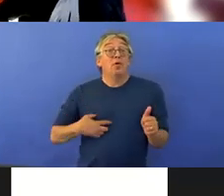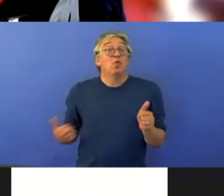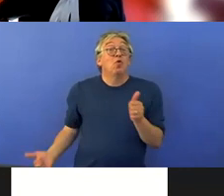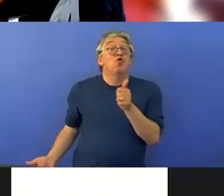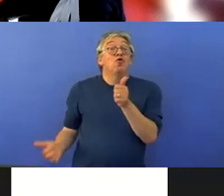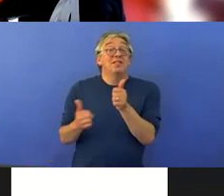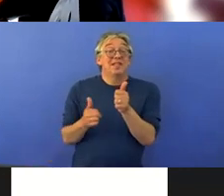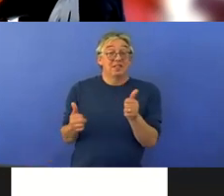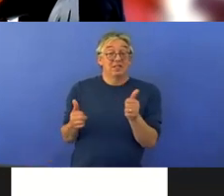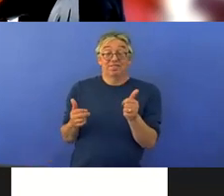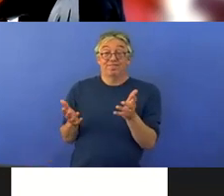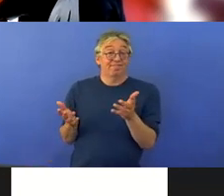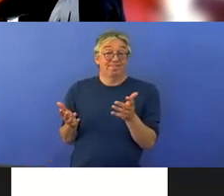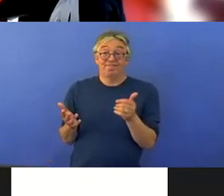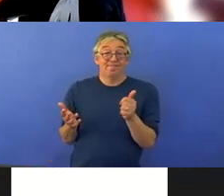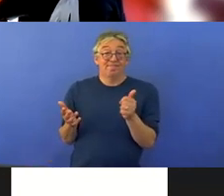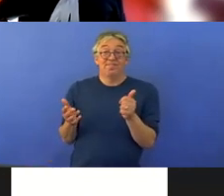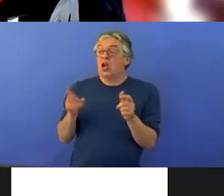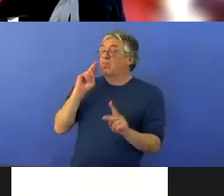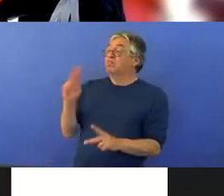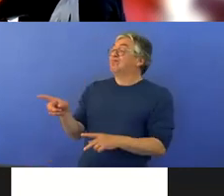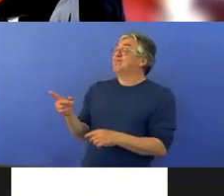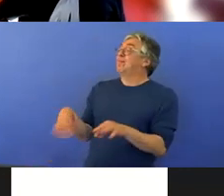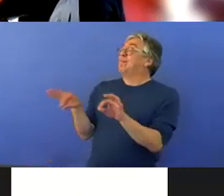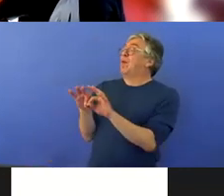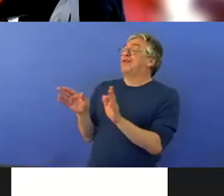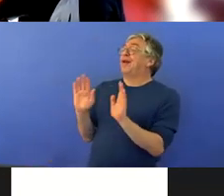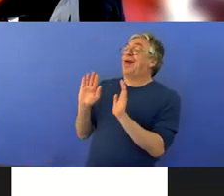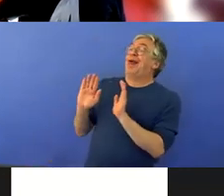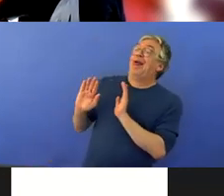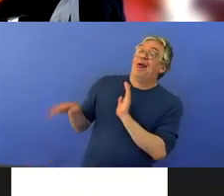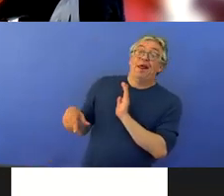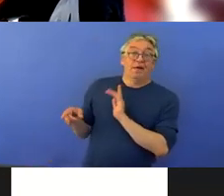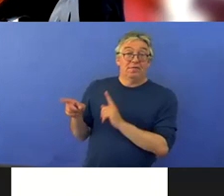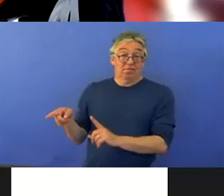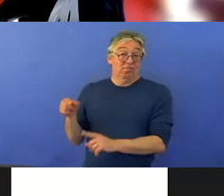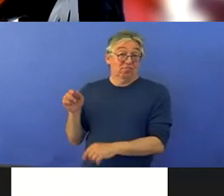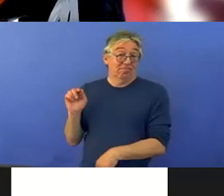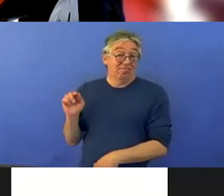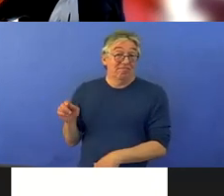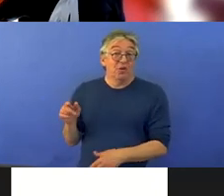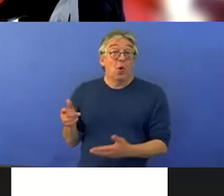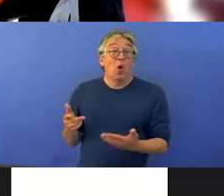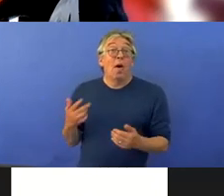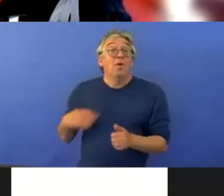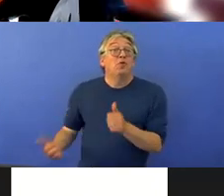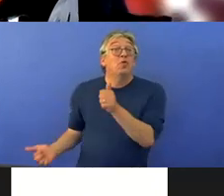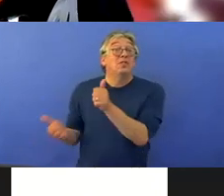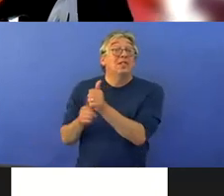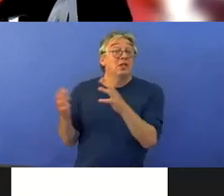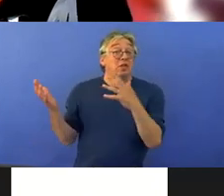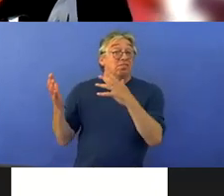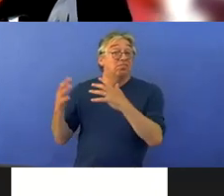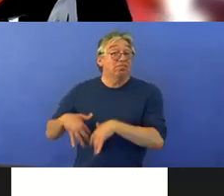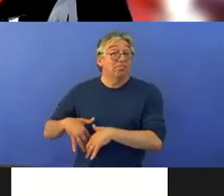not treated as essential workers. This has negatively impacted and affected independent